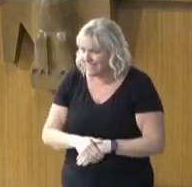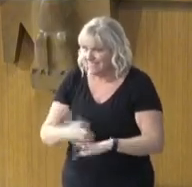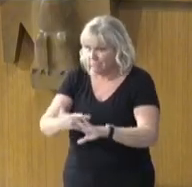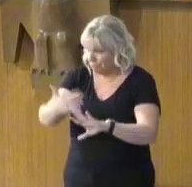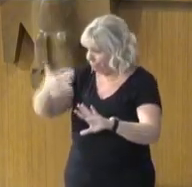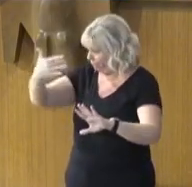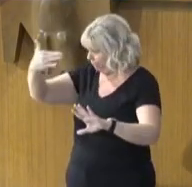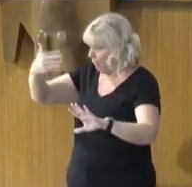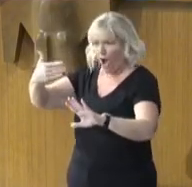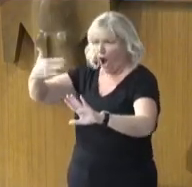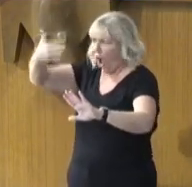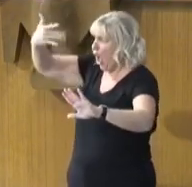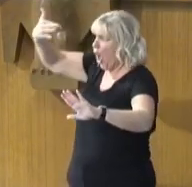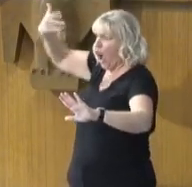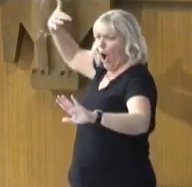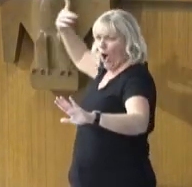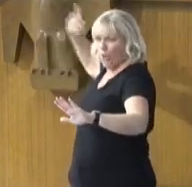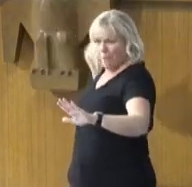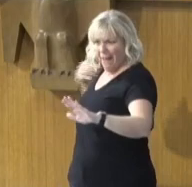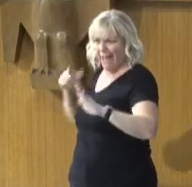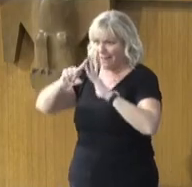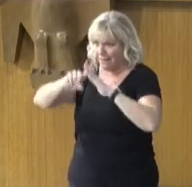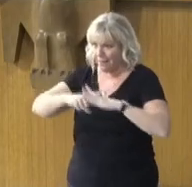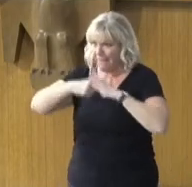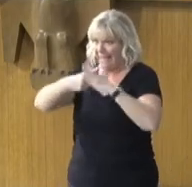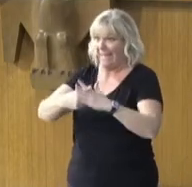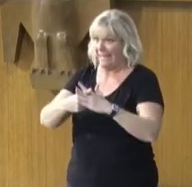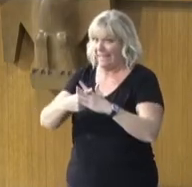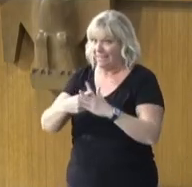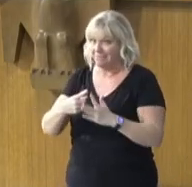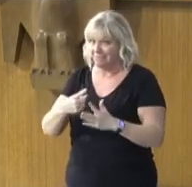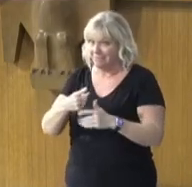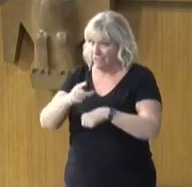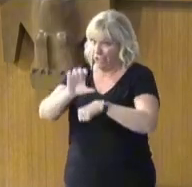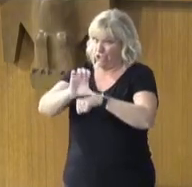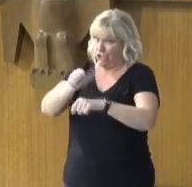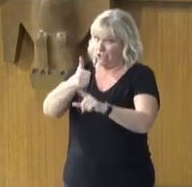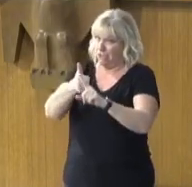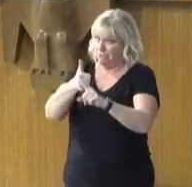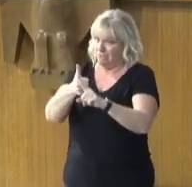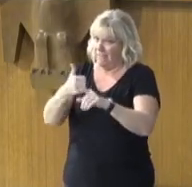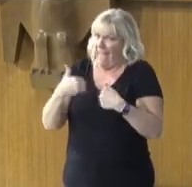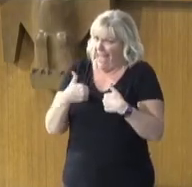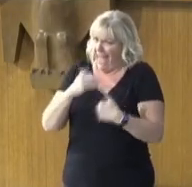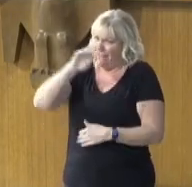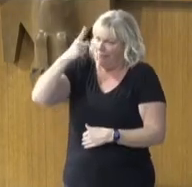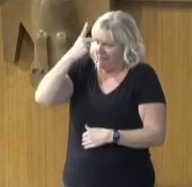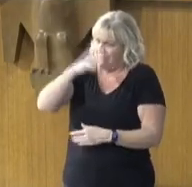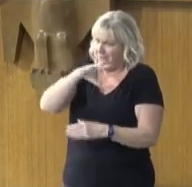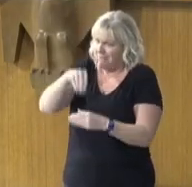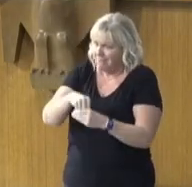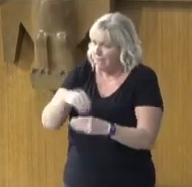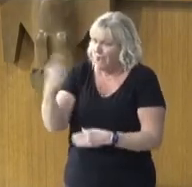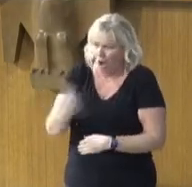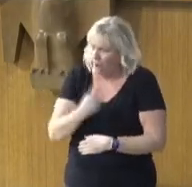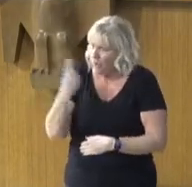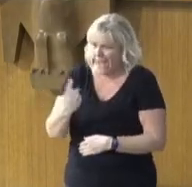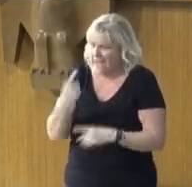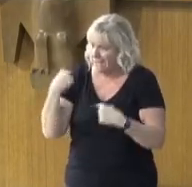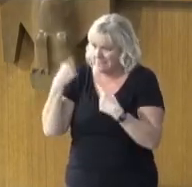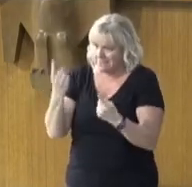like all the way back at the very beginning, the church was political. It always has been political. For